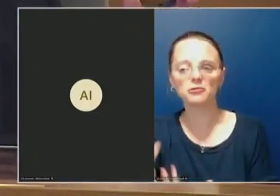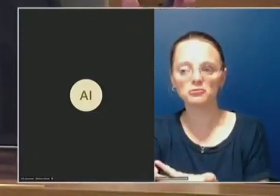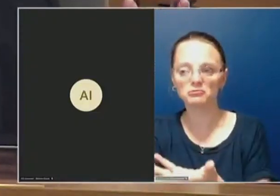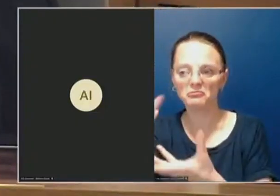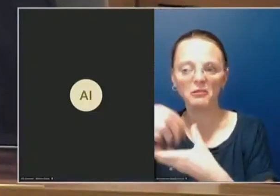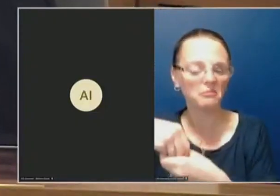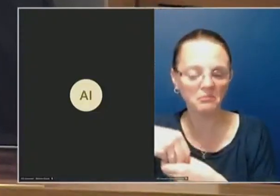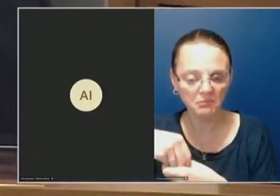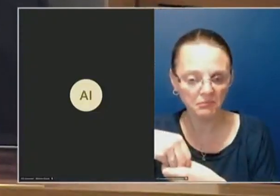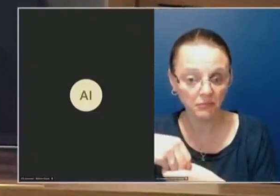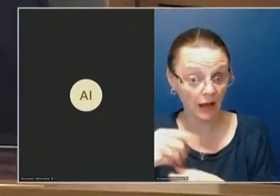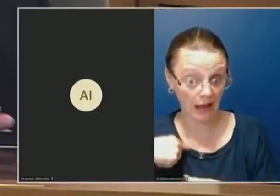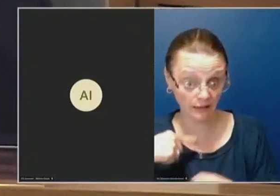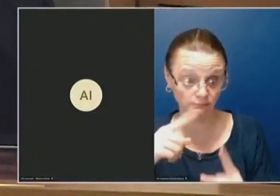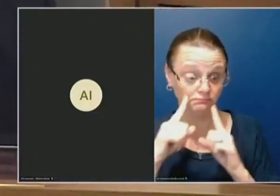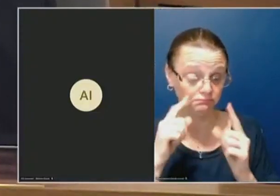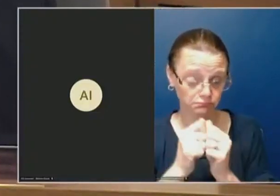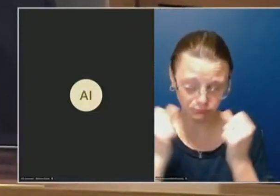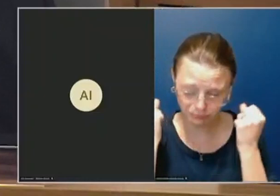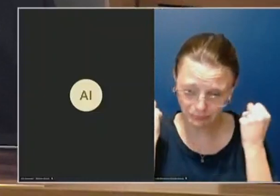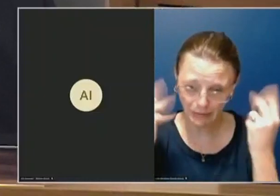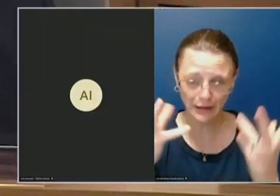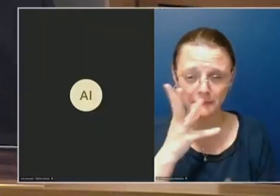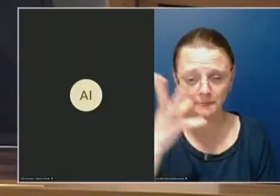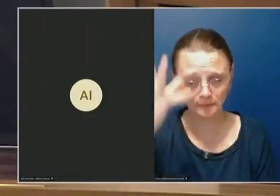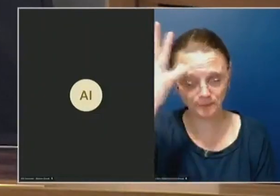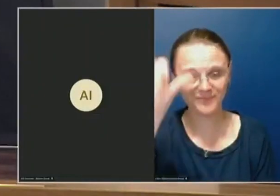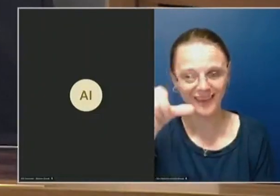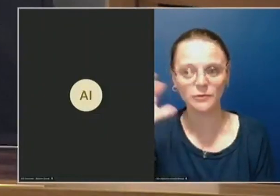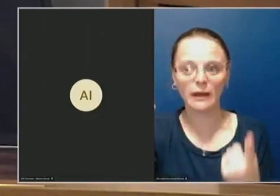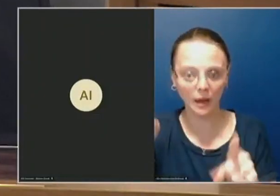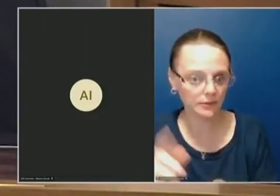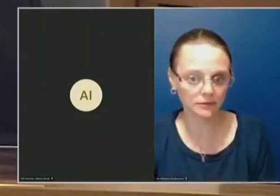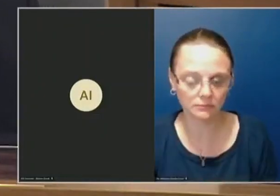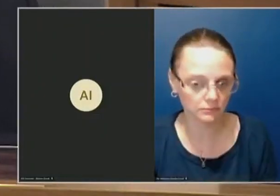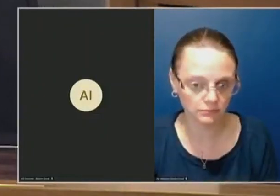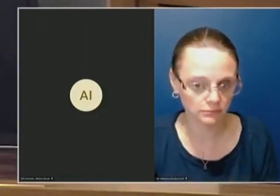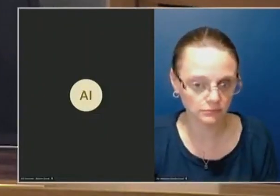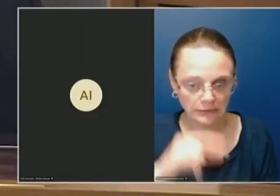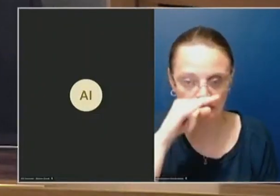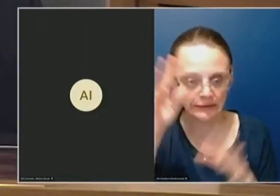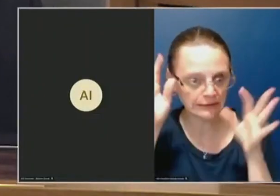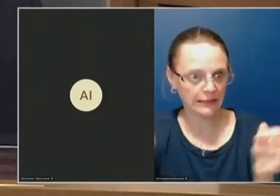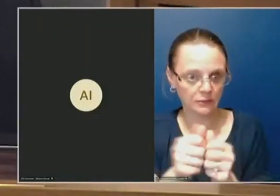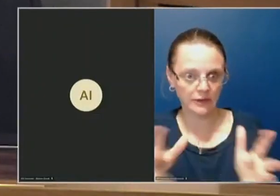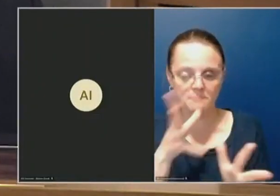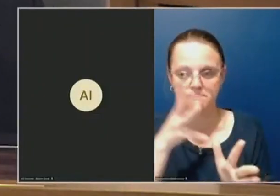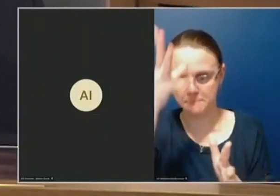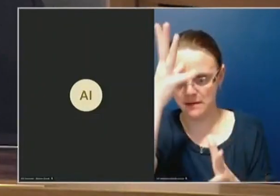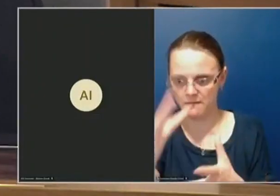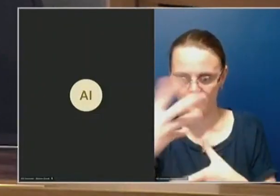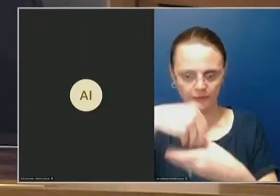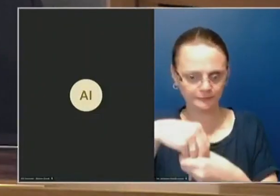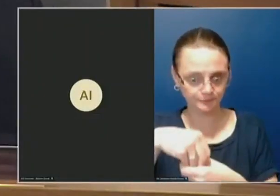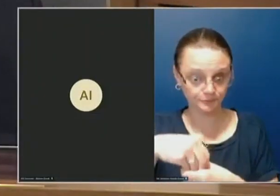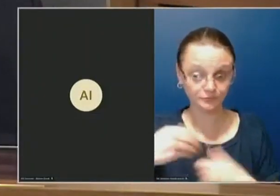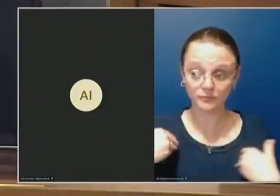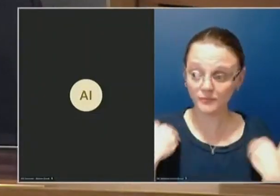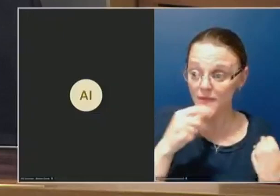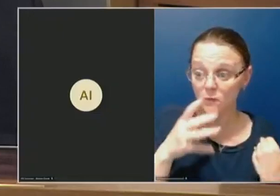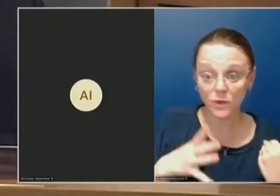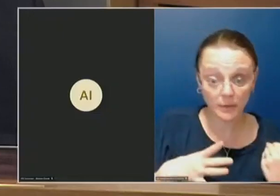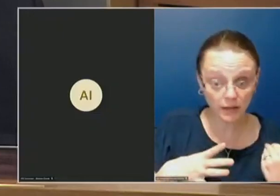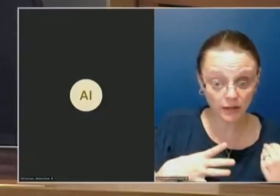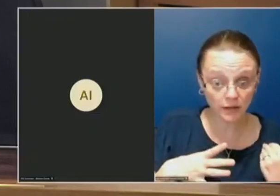to a lot of parents. That is what happens by default. And so we're having young women in